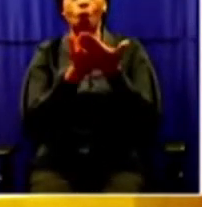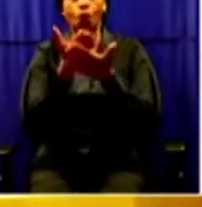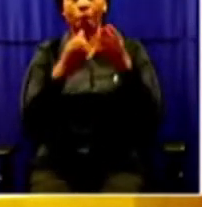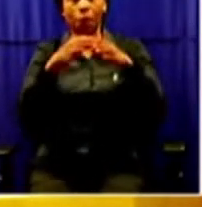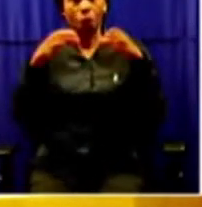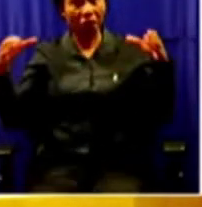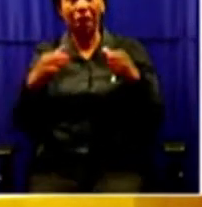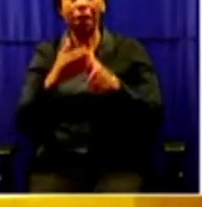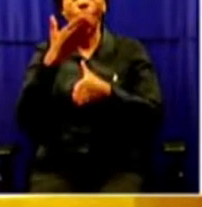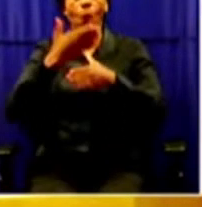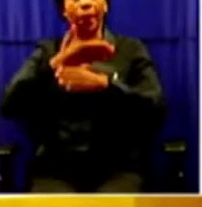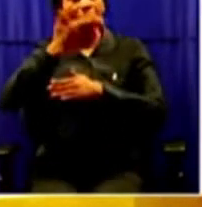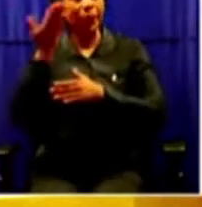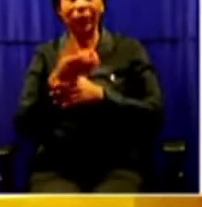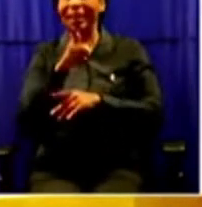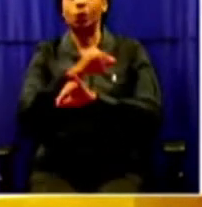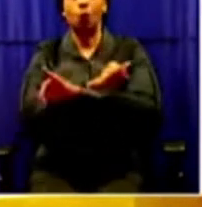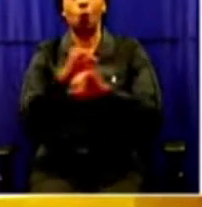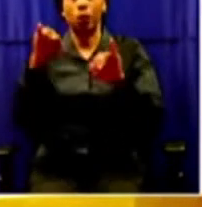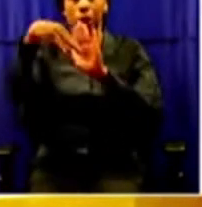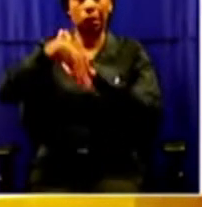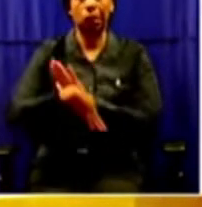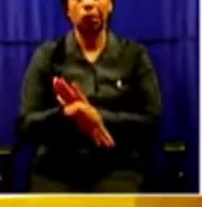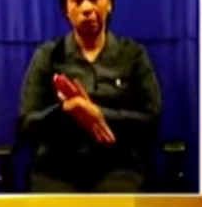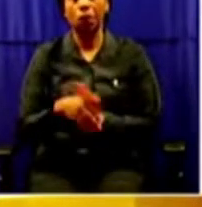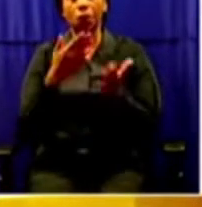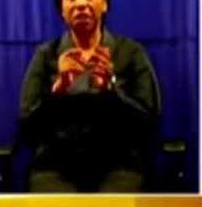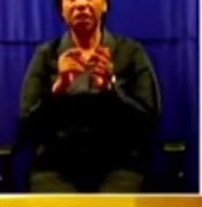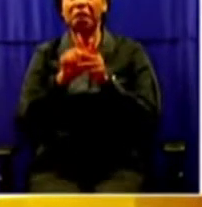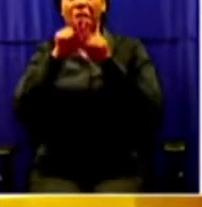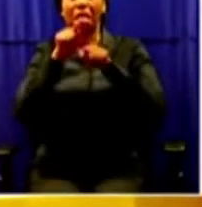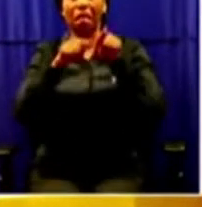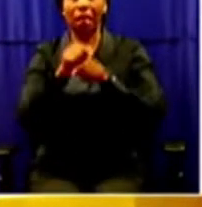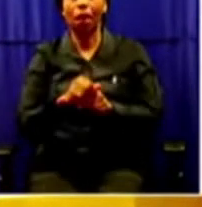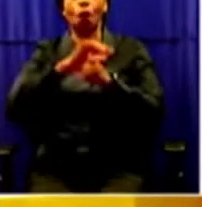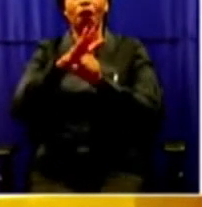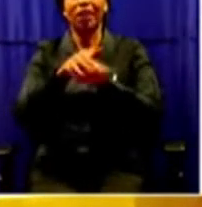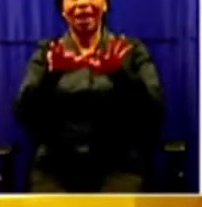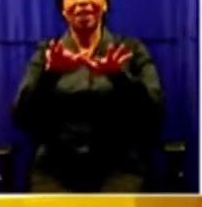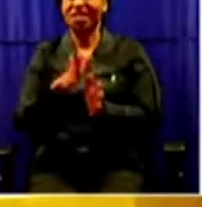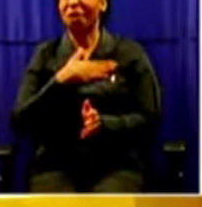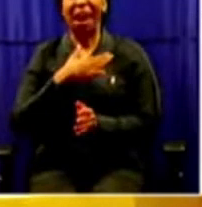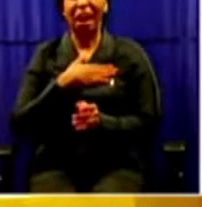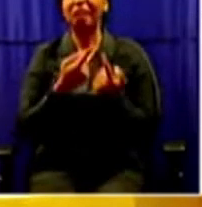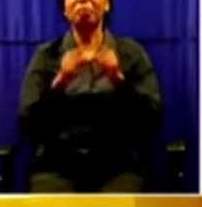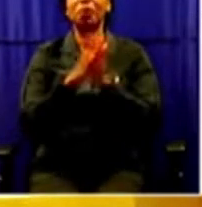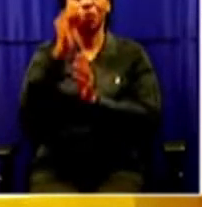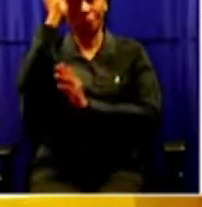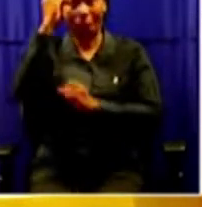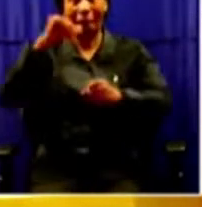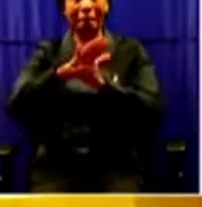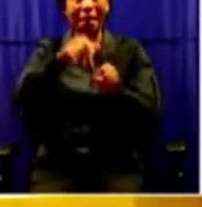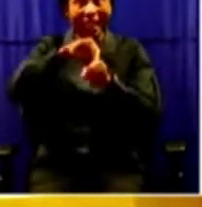under your presidency. You can blame COVID-19 all you want, but we know the truth is that the pandemic only